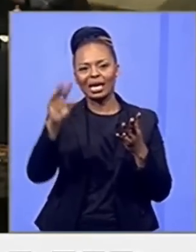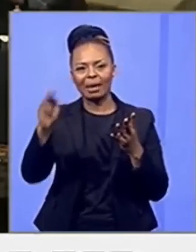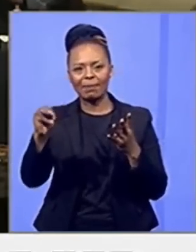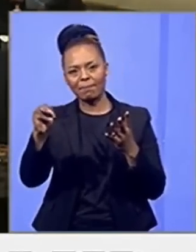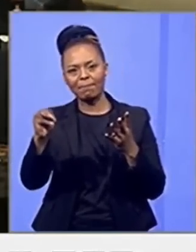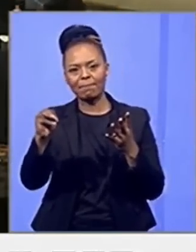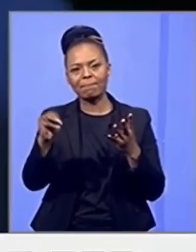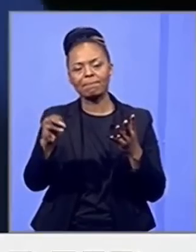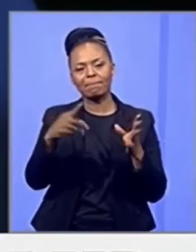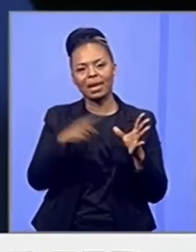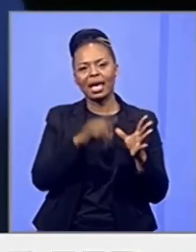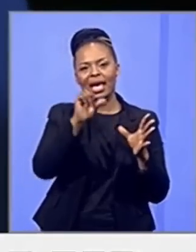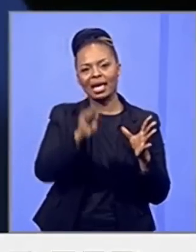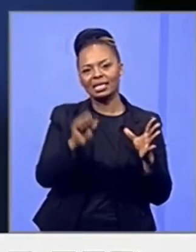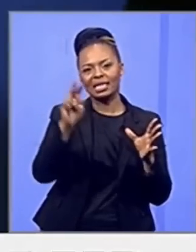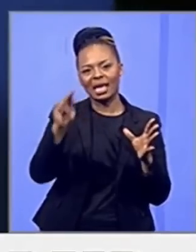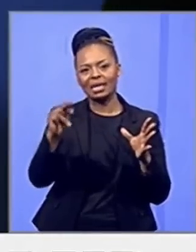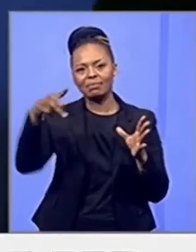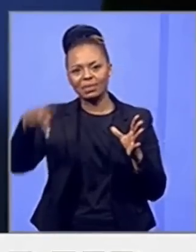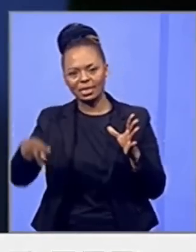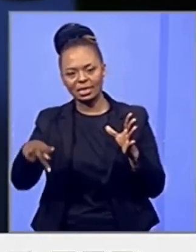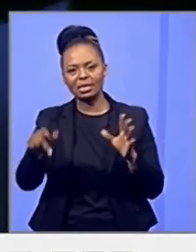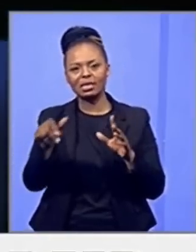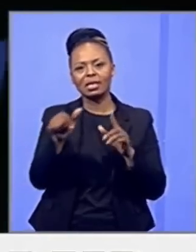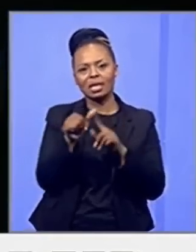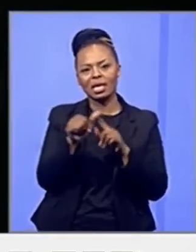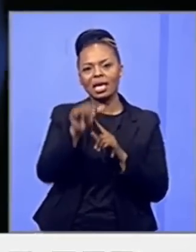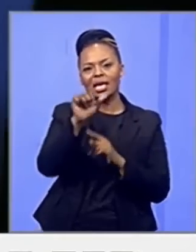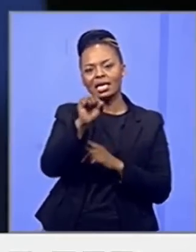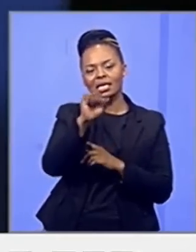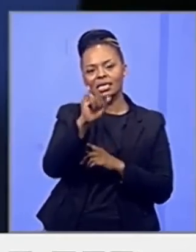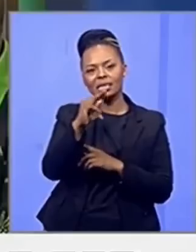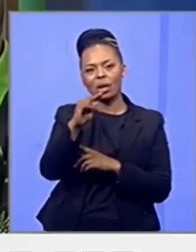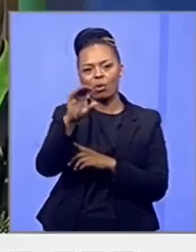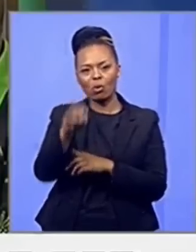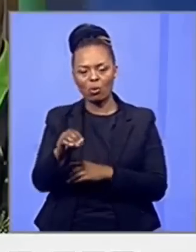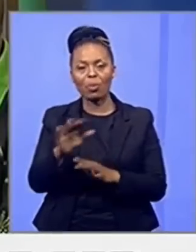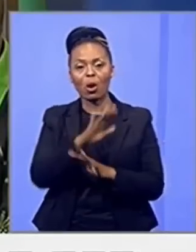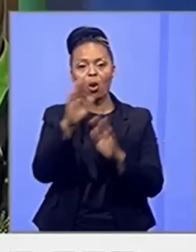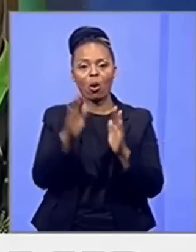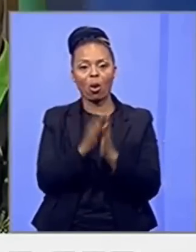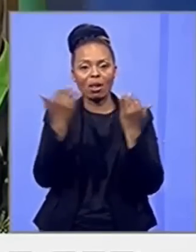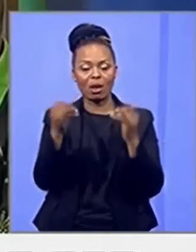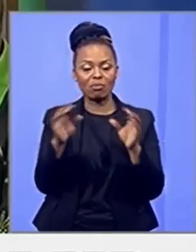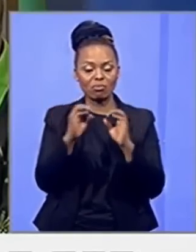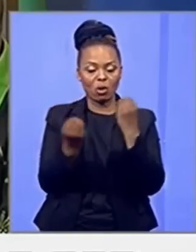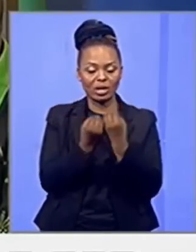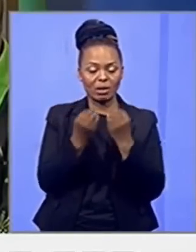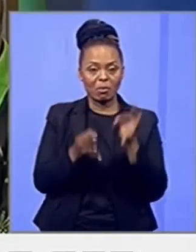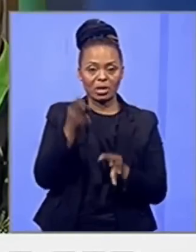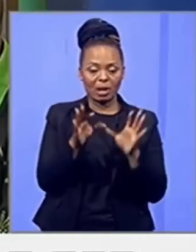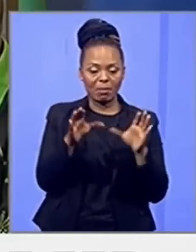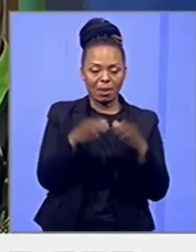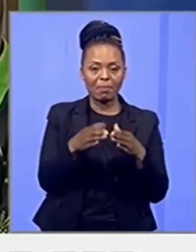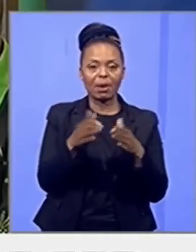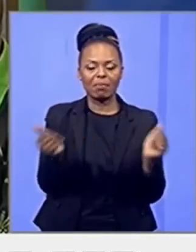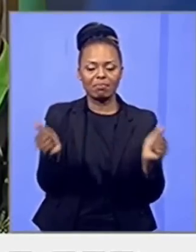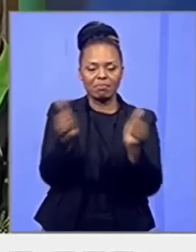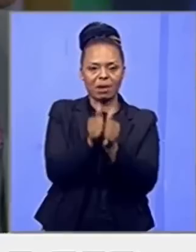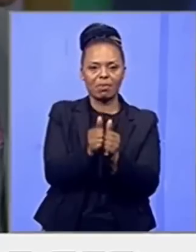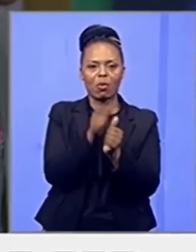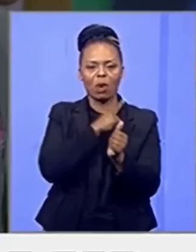Independent Movement, Spectrum National Party le Isanko. Mekgatlo ye e hlomile seboka se ka maikemišetšo a go